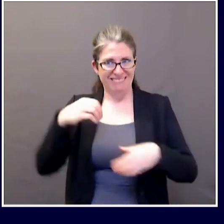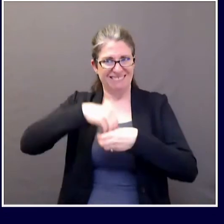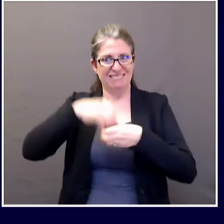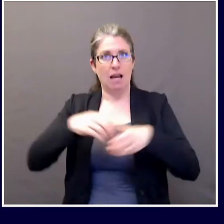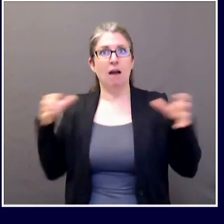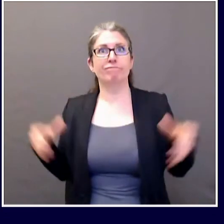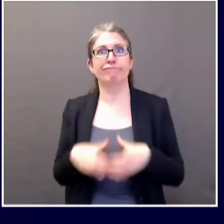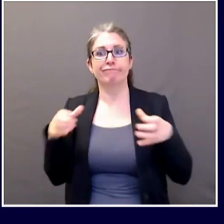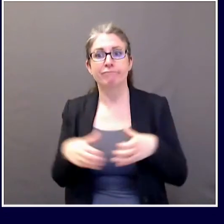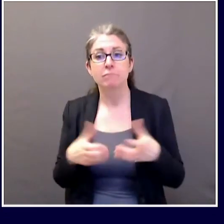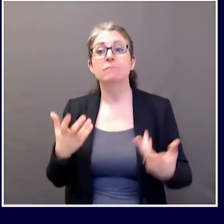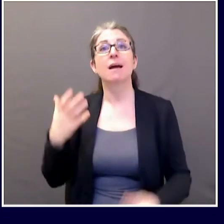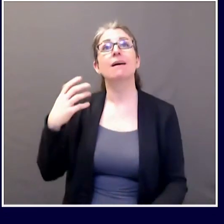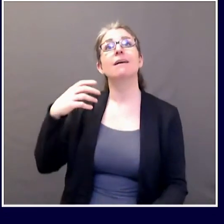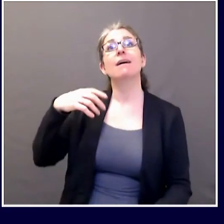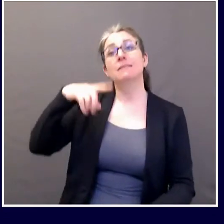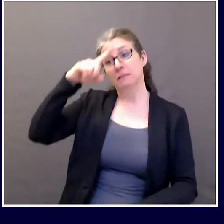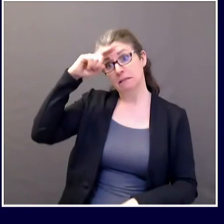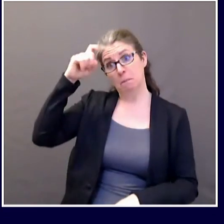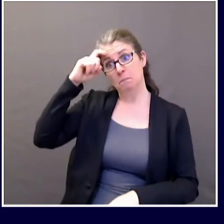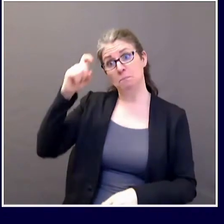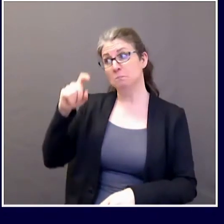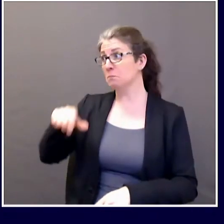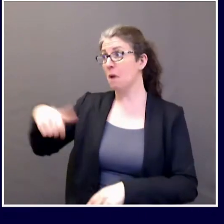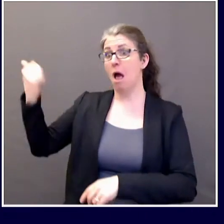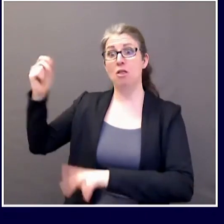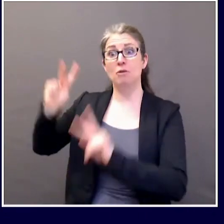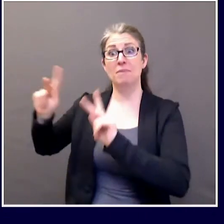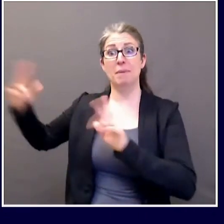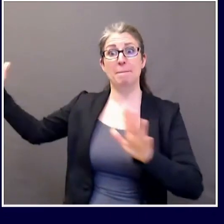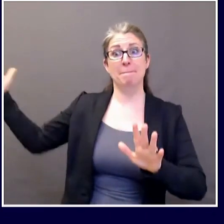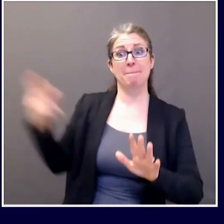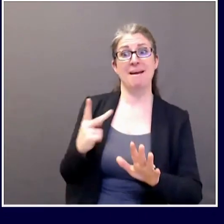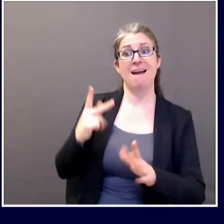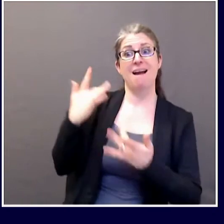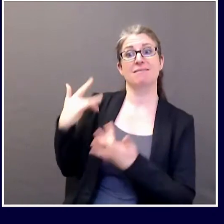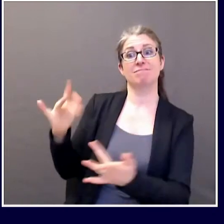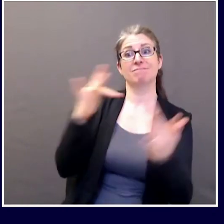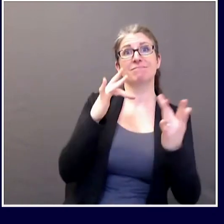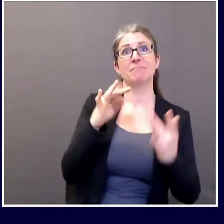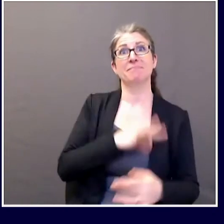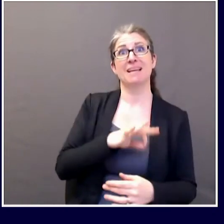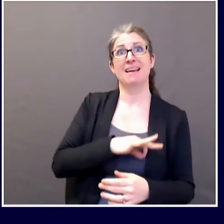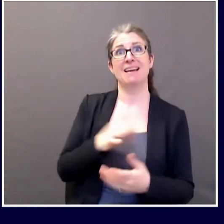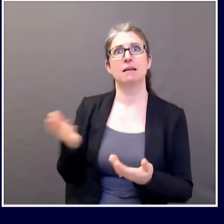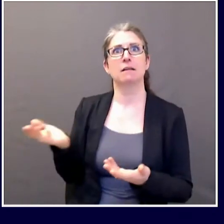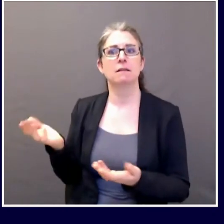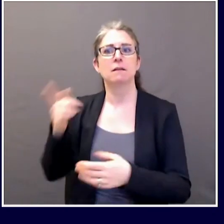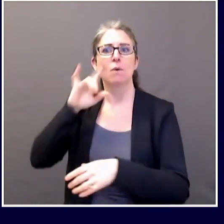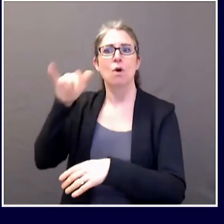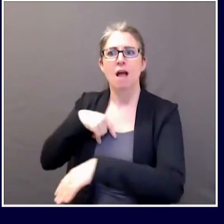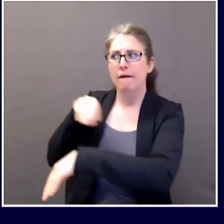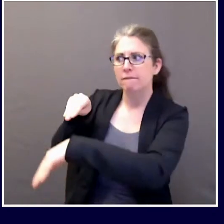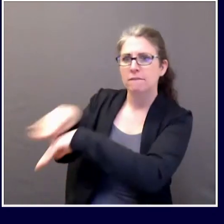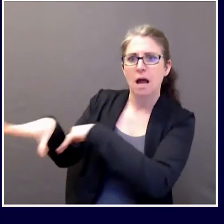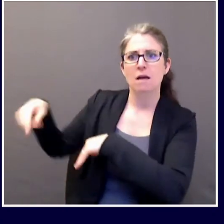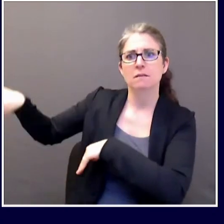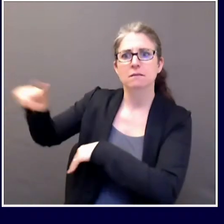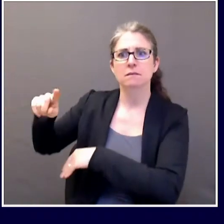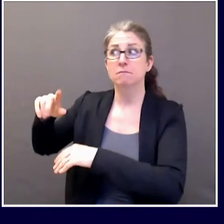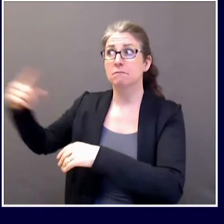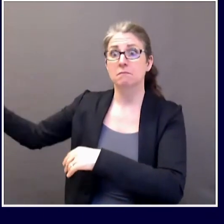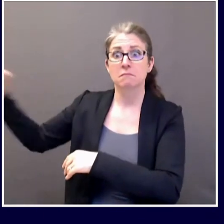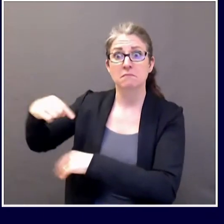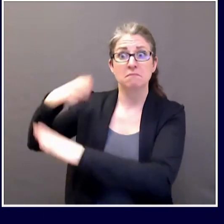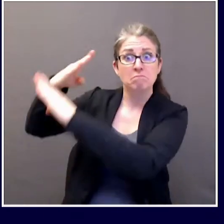that nature, travel guidance, things like that. We are evaluating all of those things in light of emerging